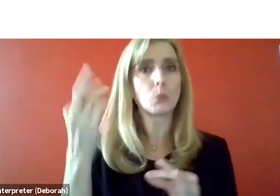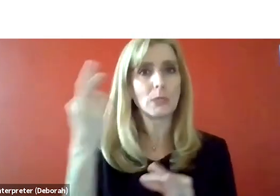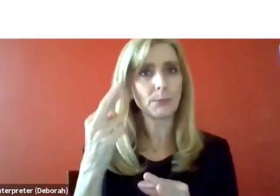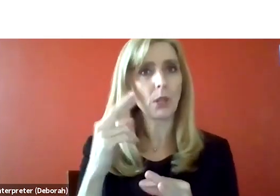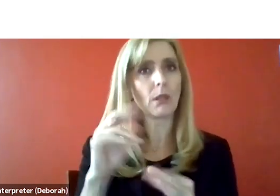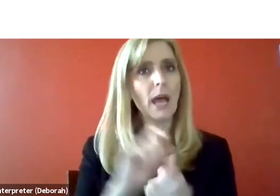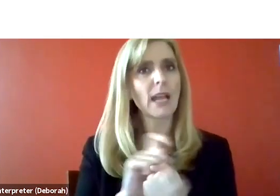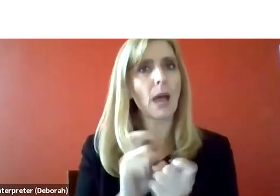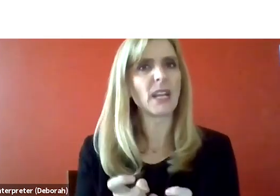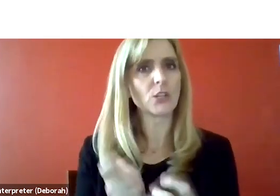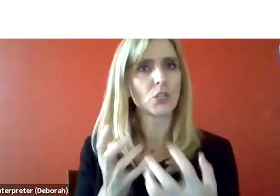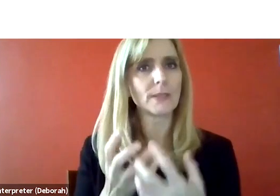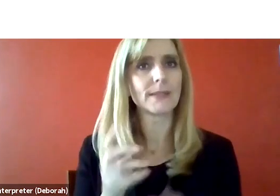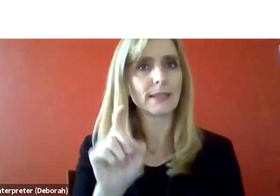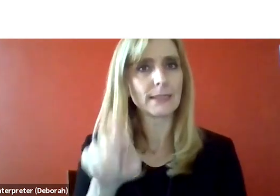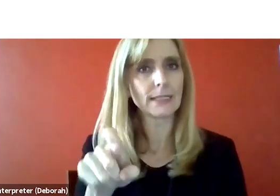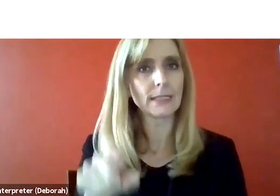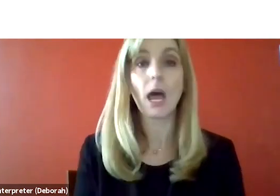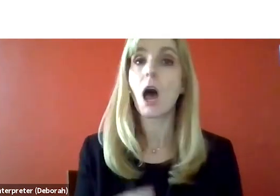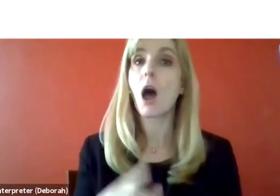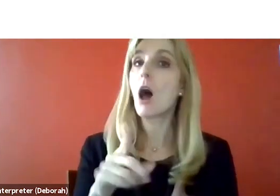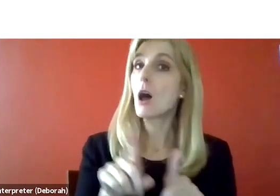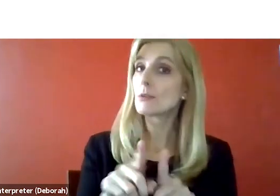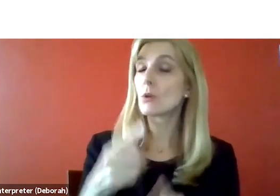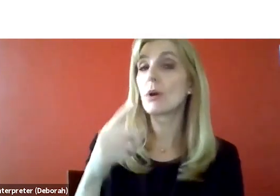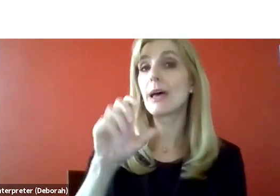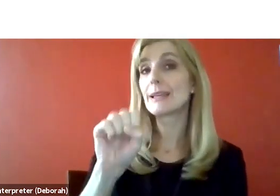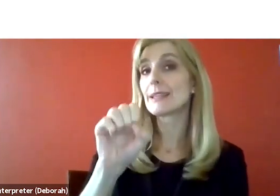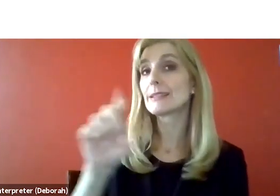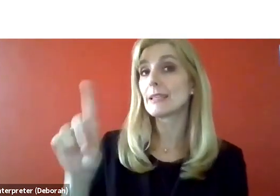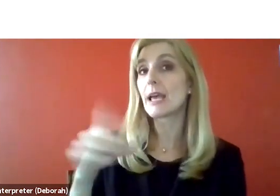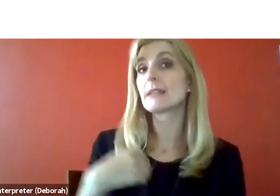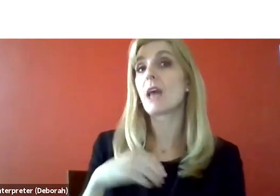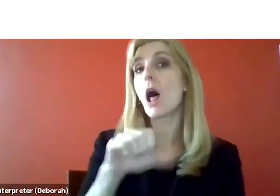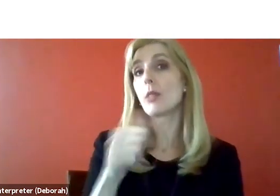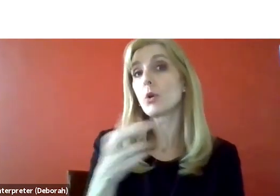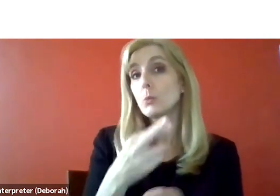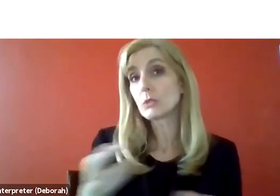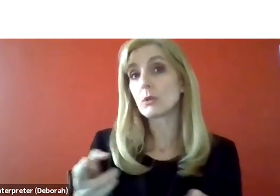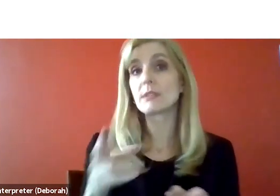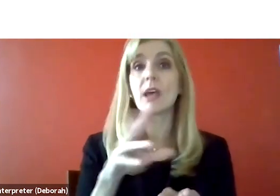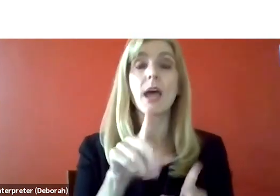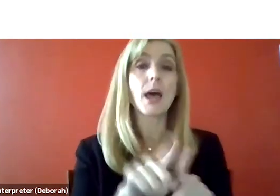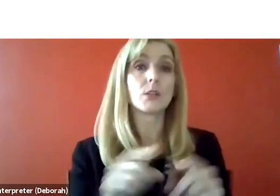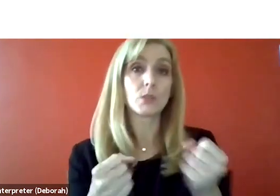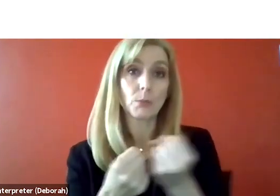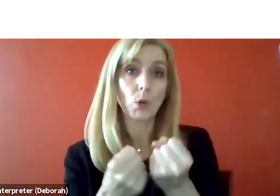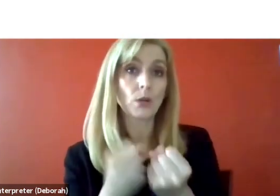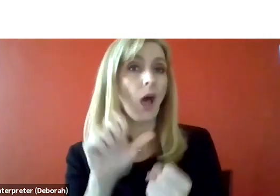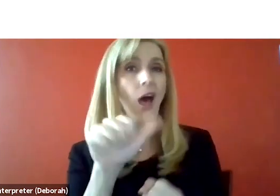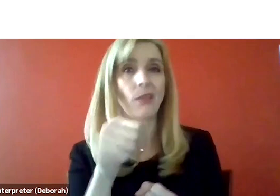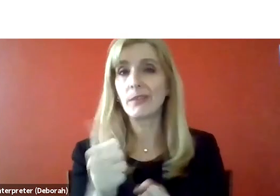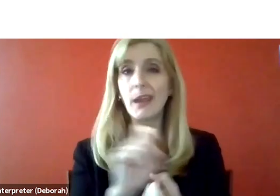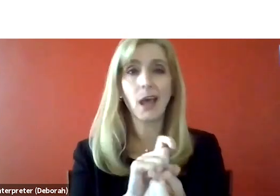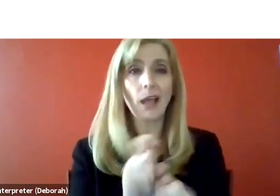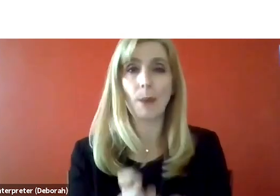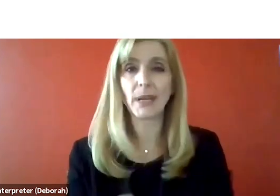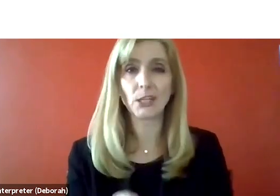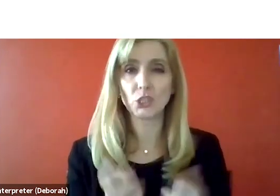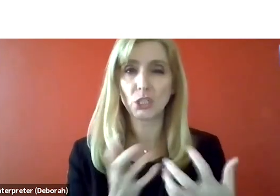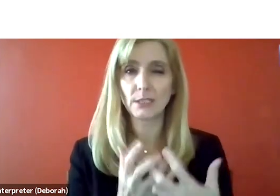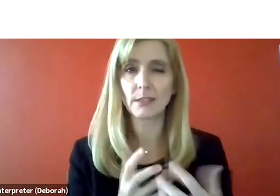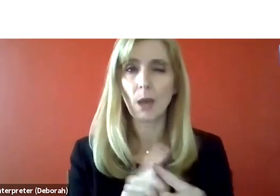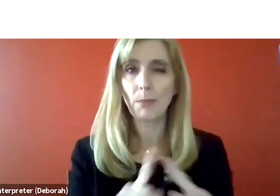I will note as well that SSD does have other resources and supports as well beyond just accommodations, but this slide